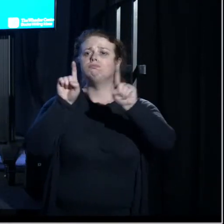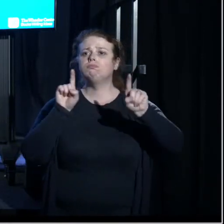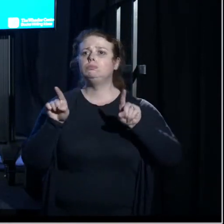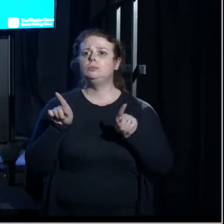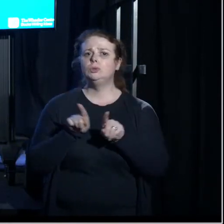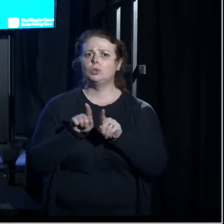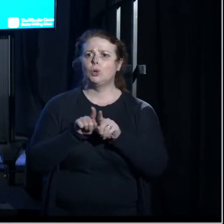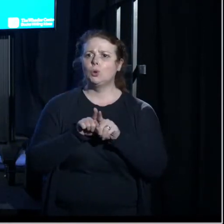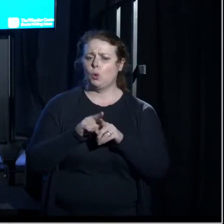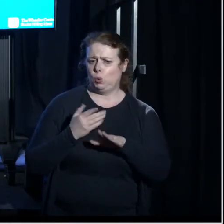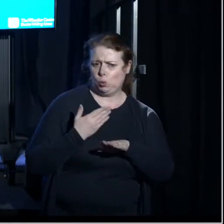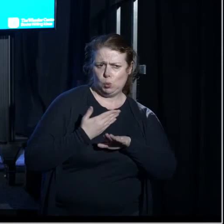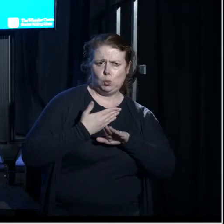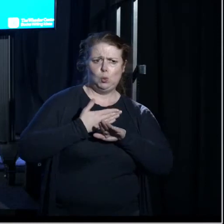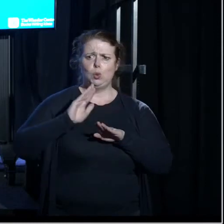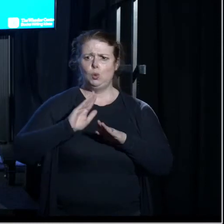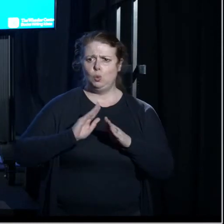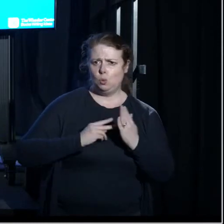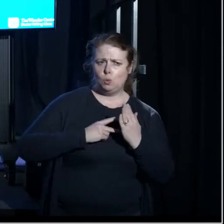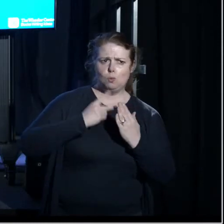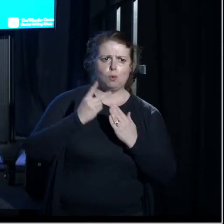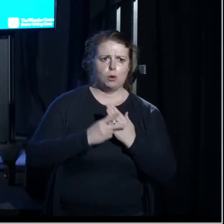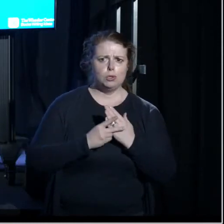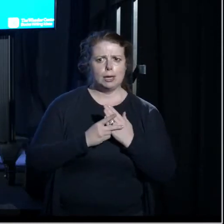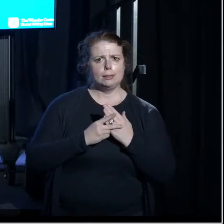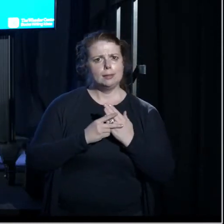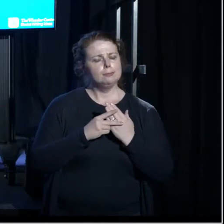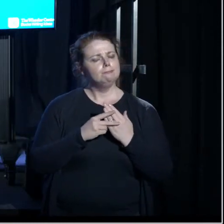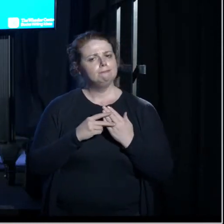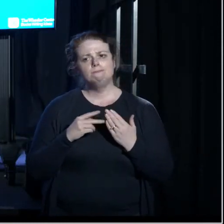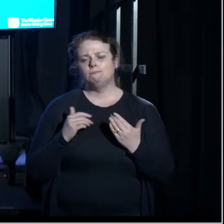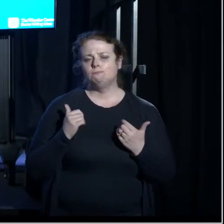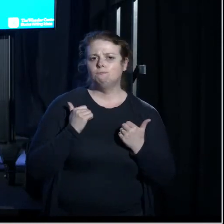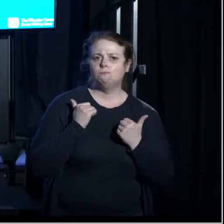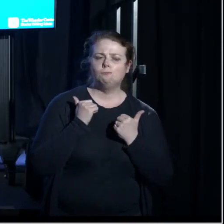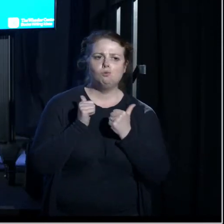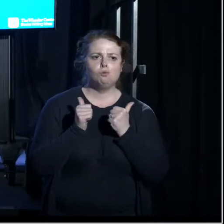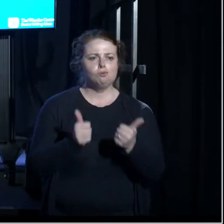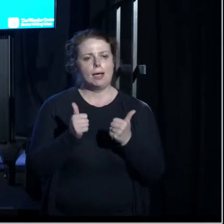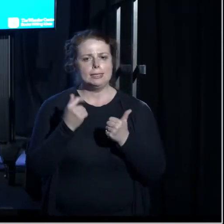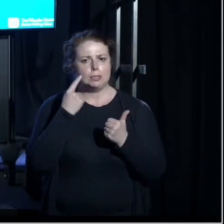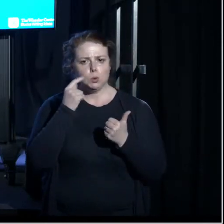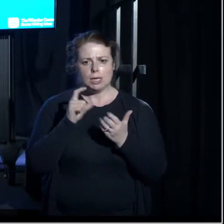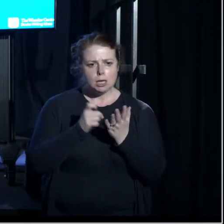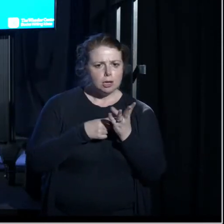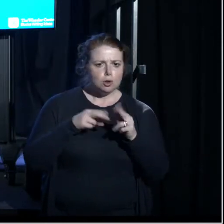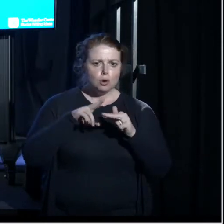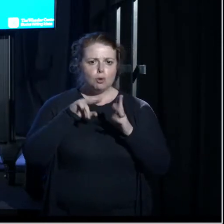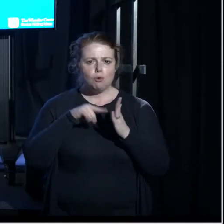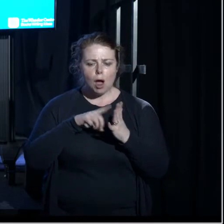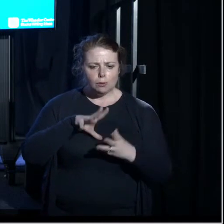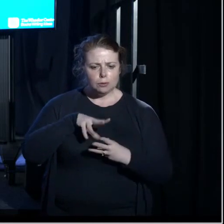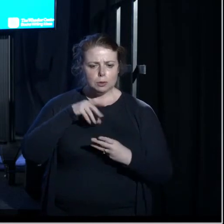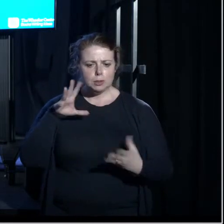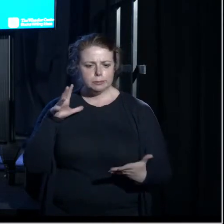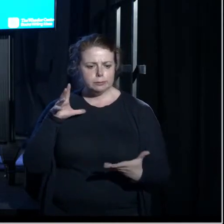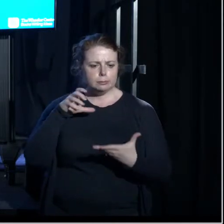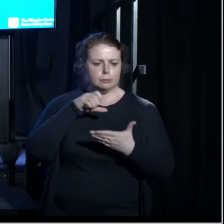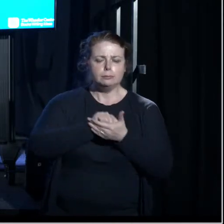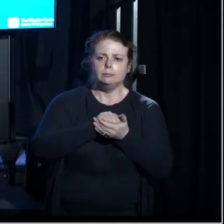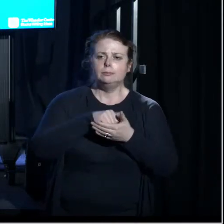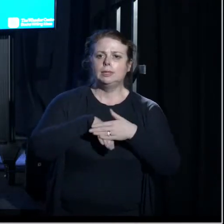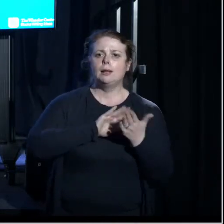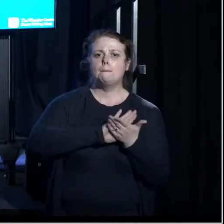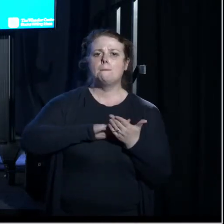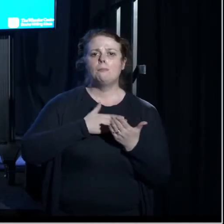groundbreaking collaborative project and a joy to witness the generosity of craft and spirit that has been captured in these collaborative poems. They're